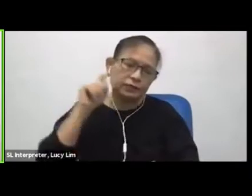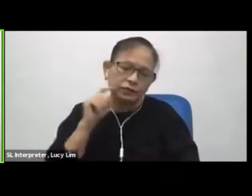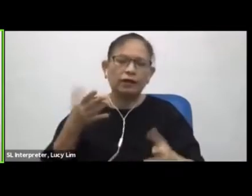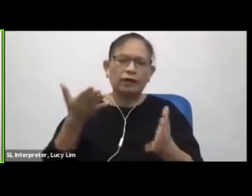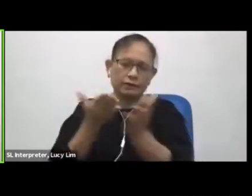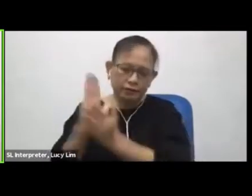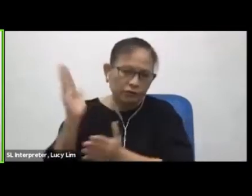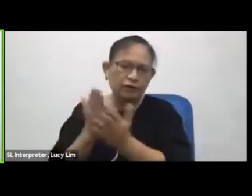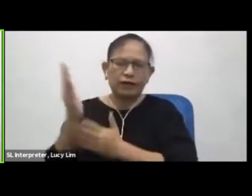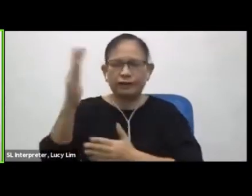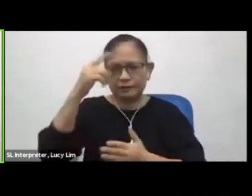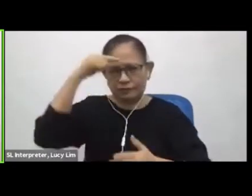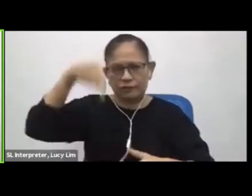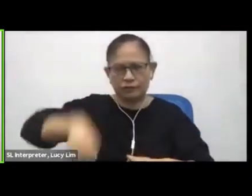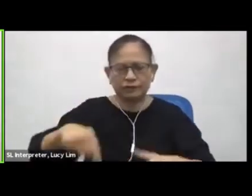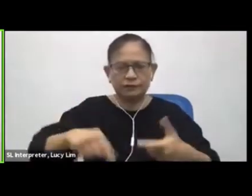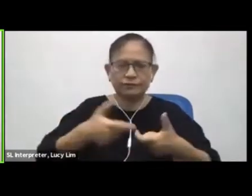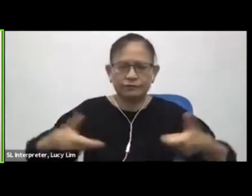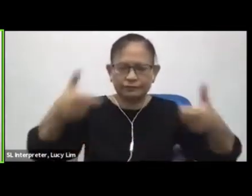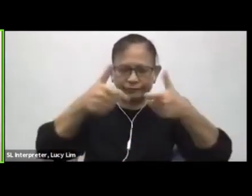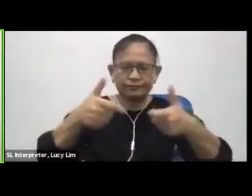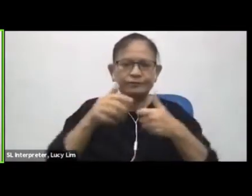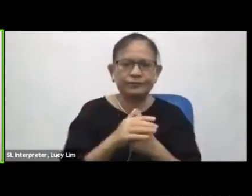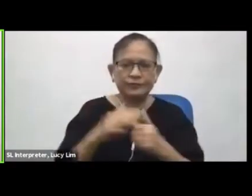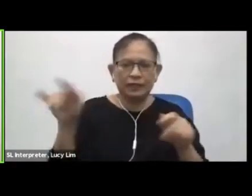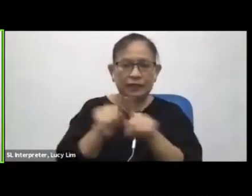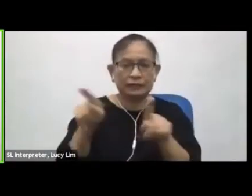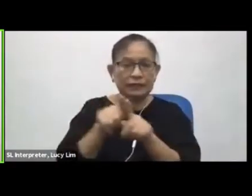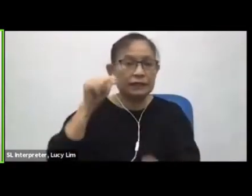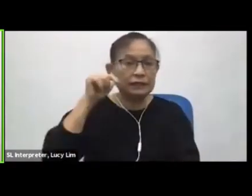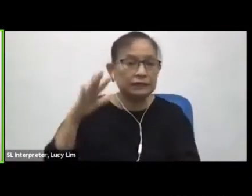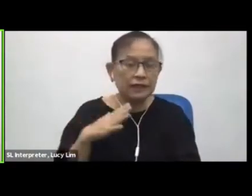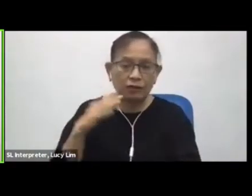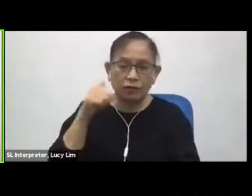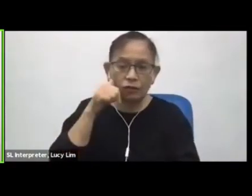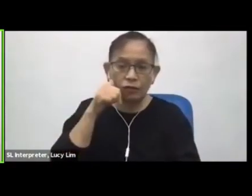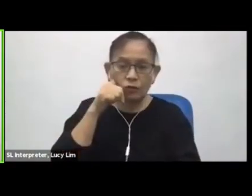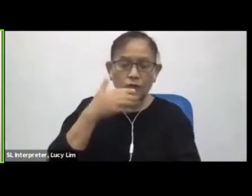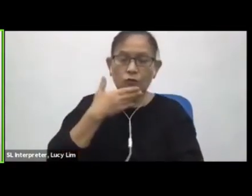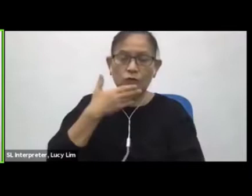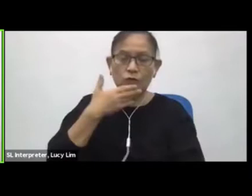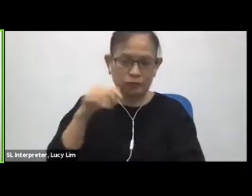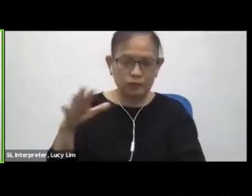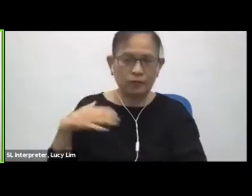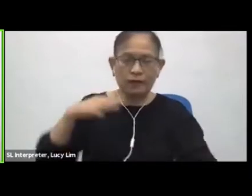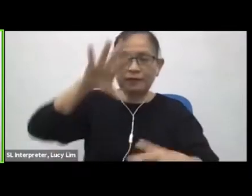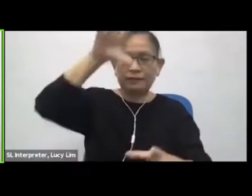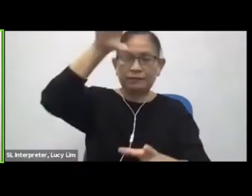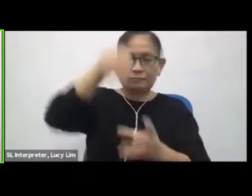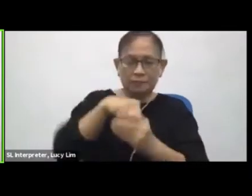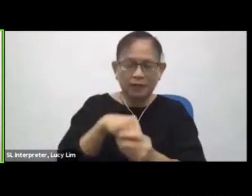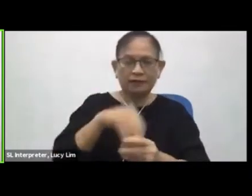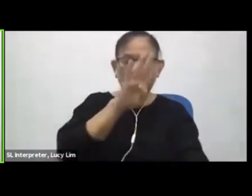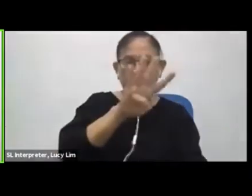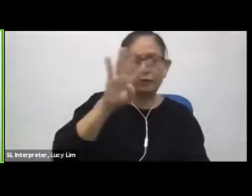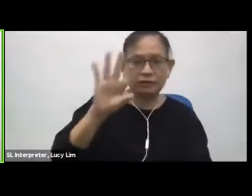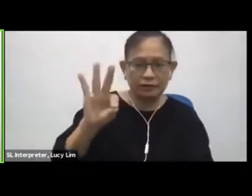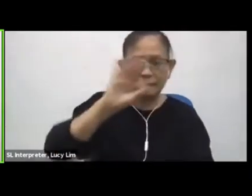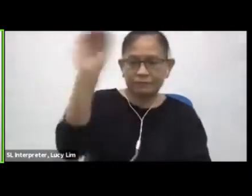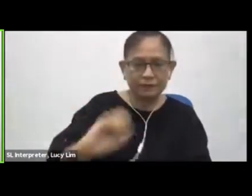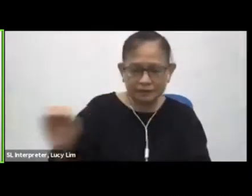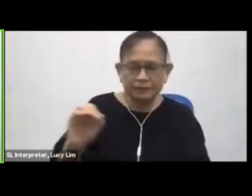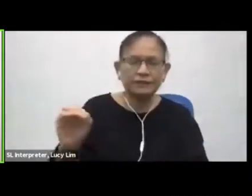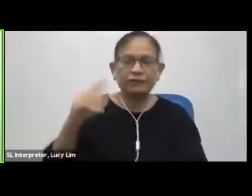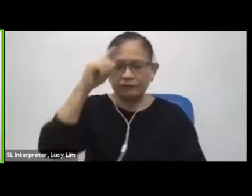our region. As a young woman who is part of the 49% of women and girls who have